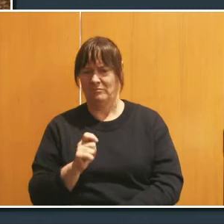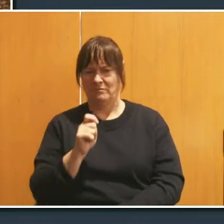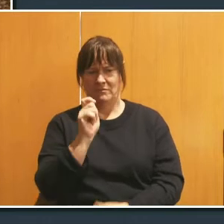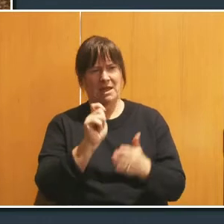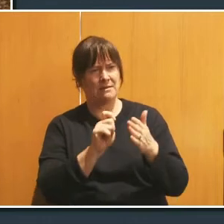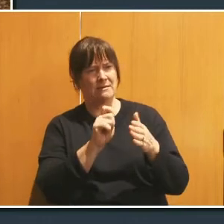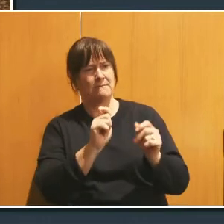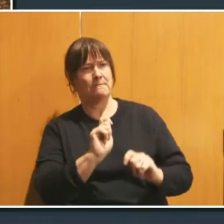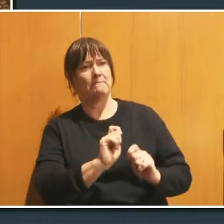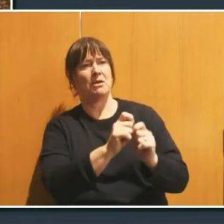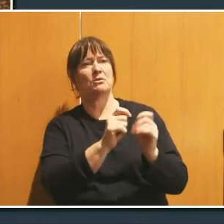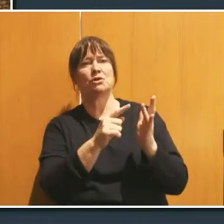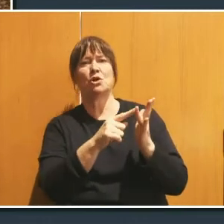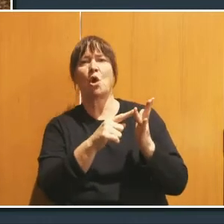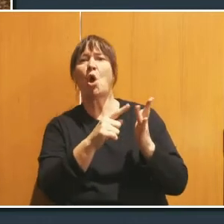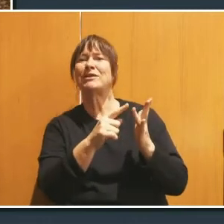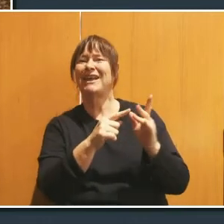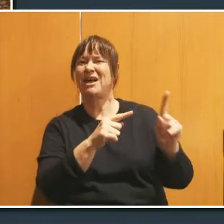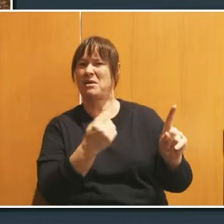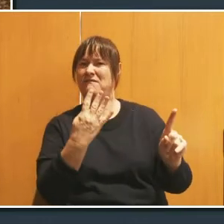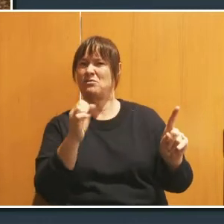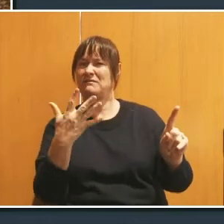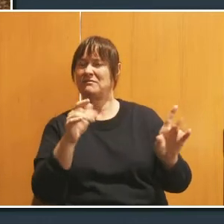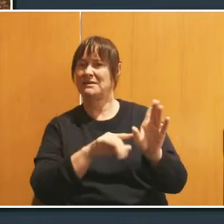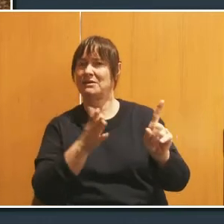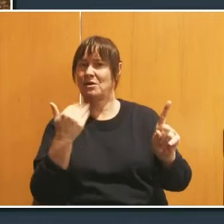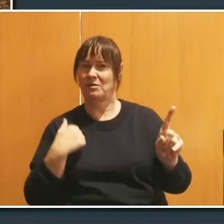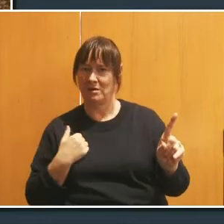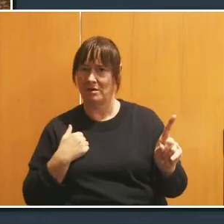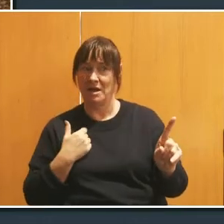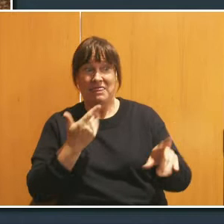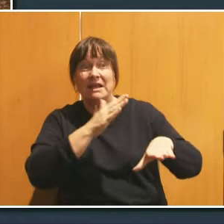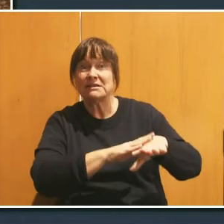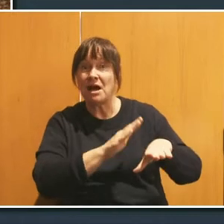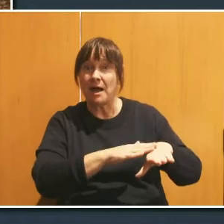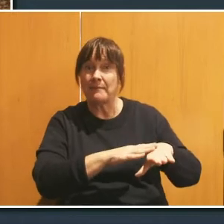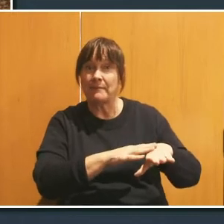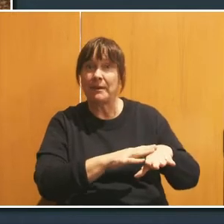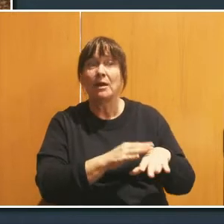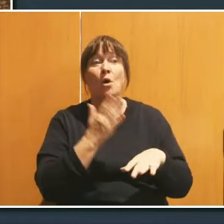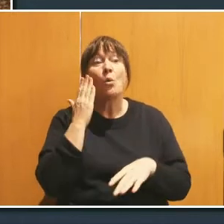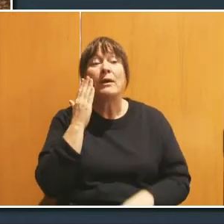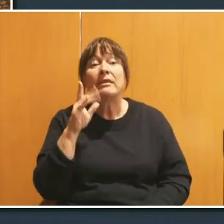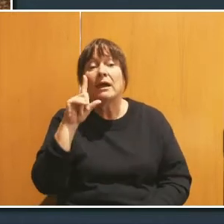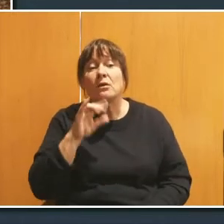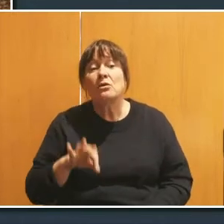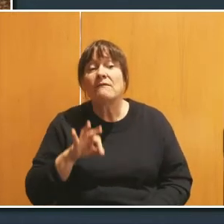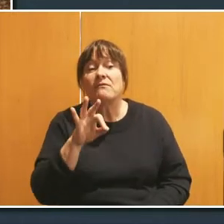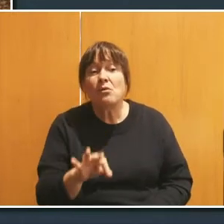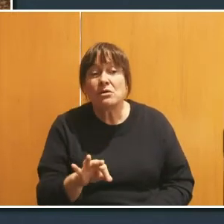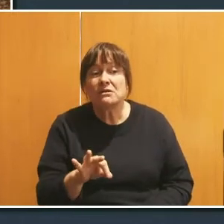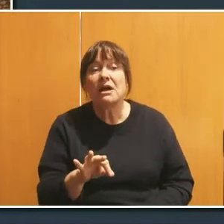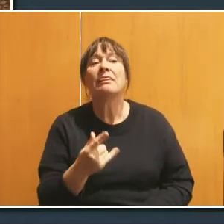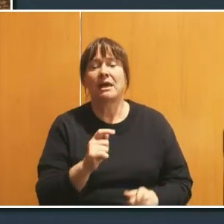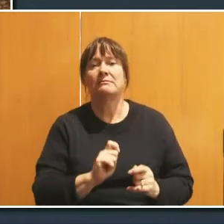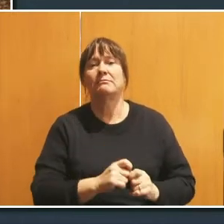years ago, and the property, they built the fences when they could afford them. They built the garage 5 years